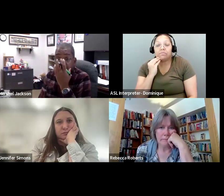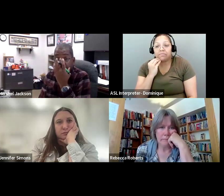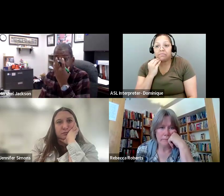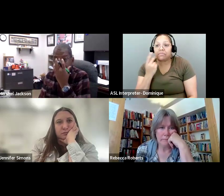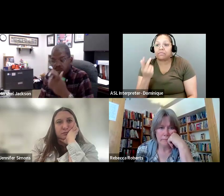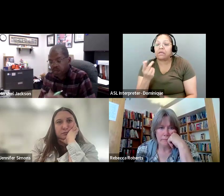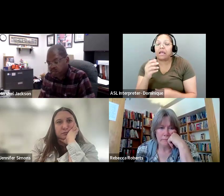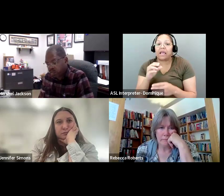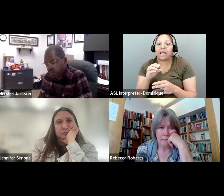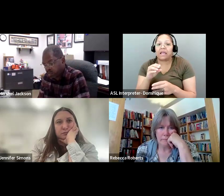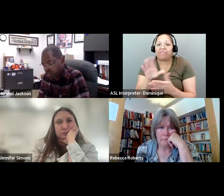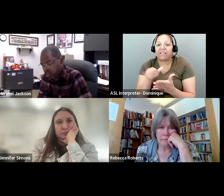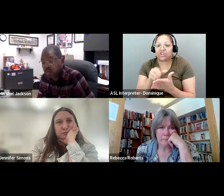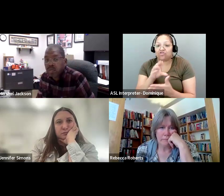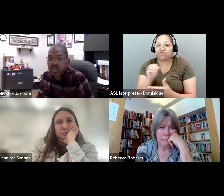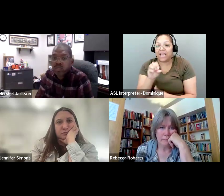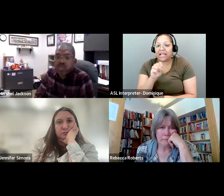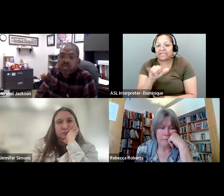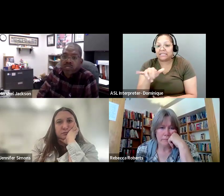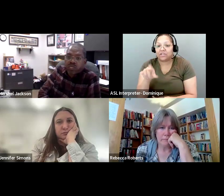right now?